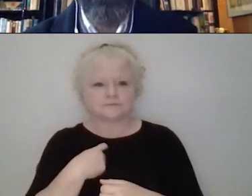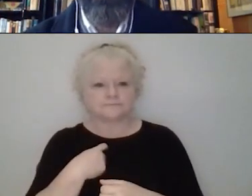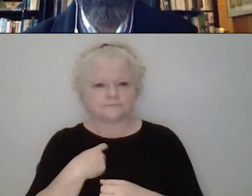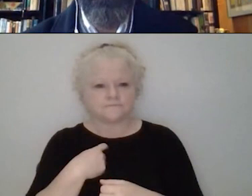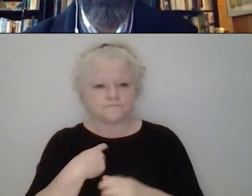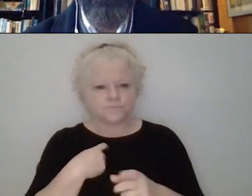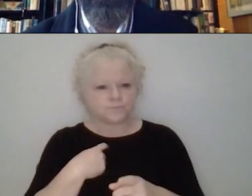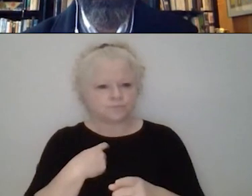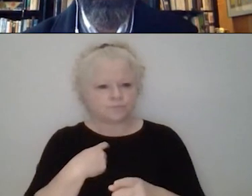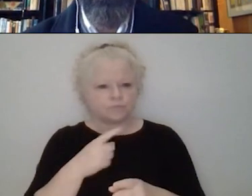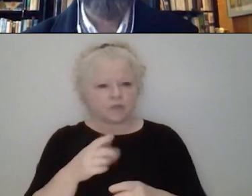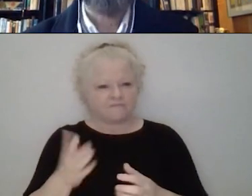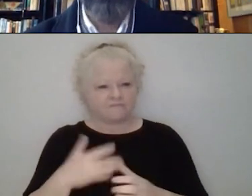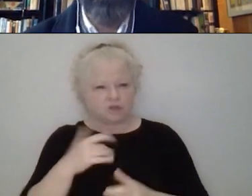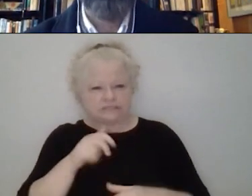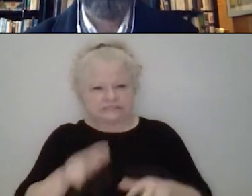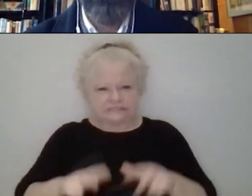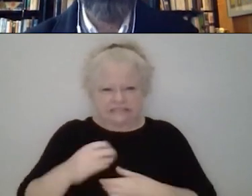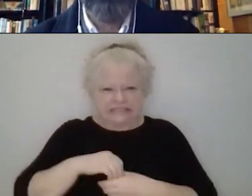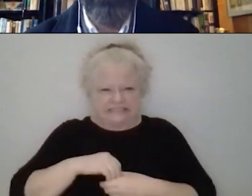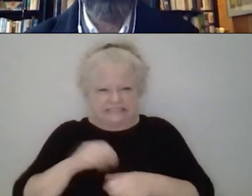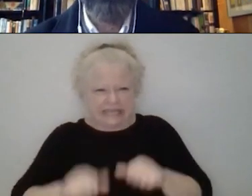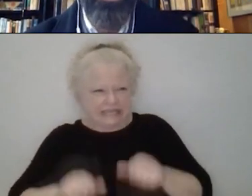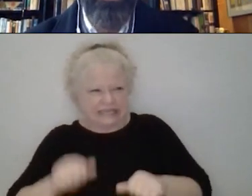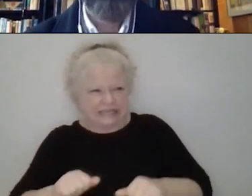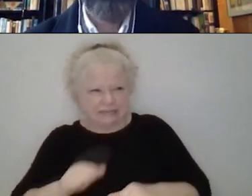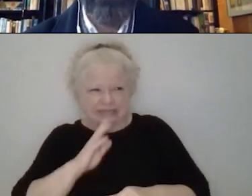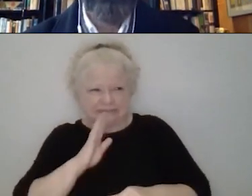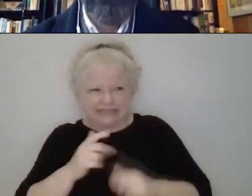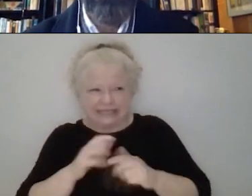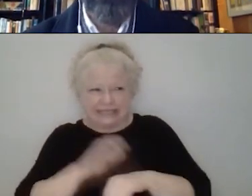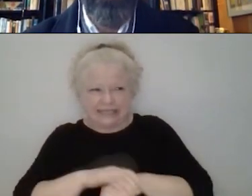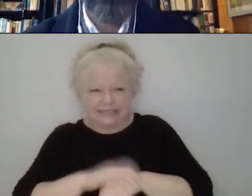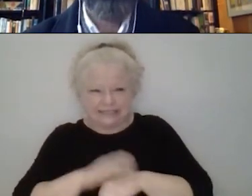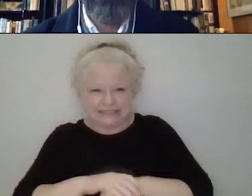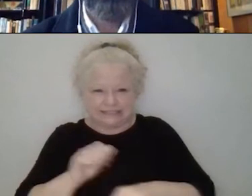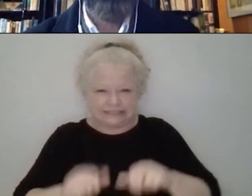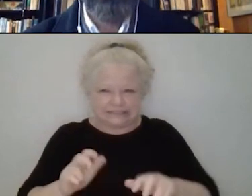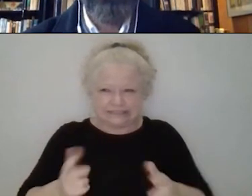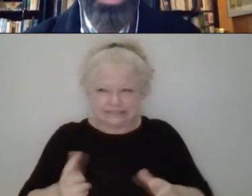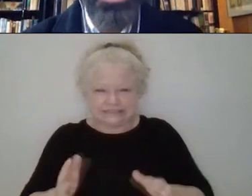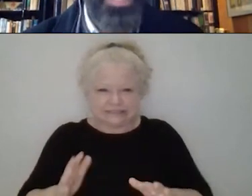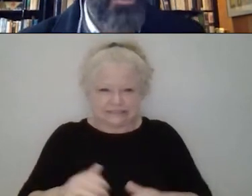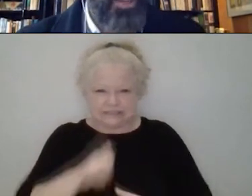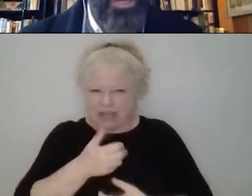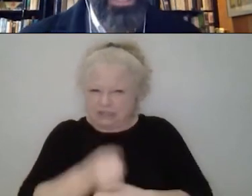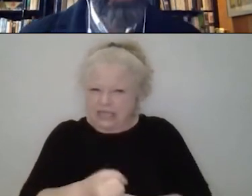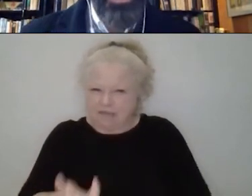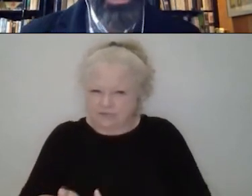you were slightly insecure about speaking English, and so you compensated. So tell everybody about that.